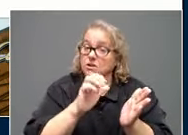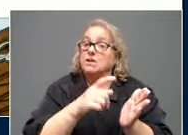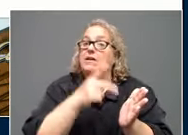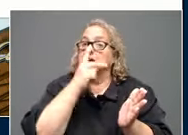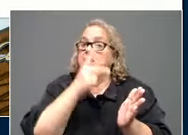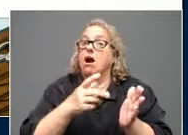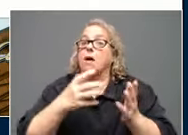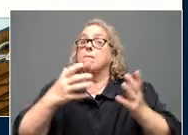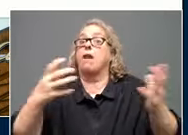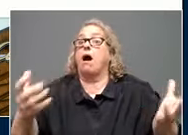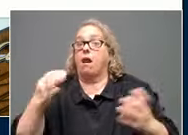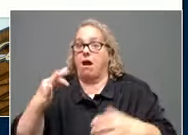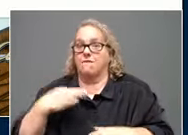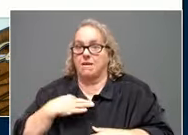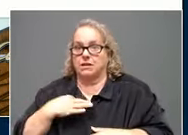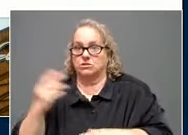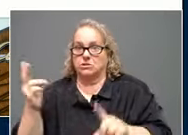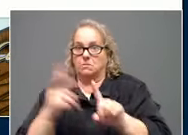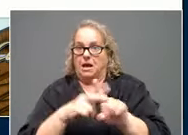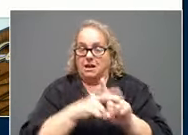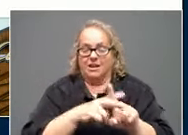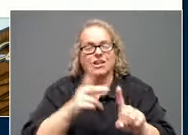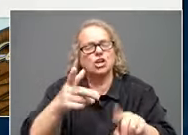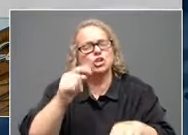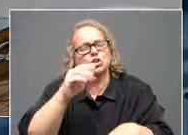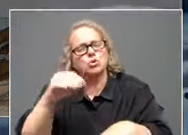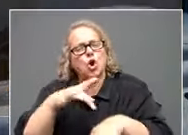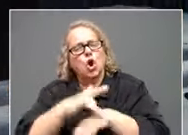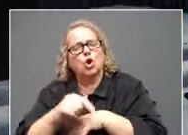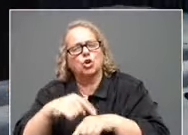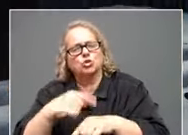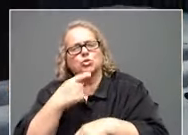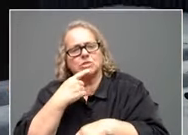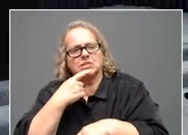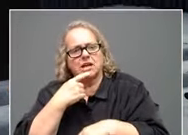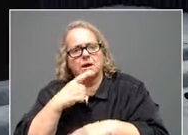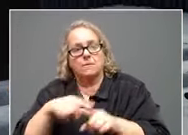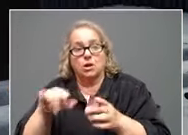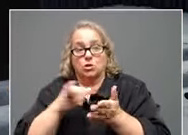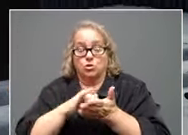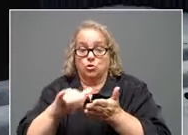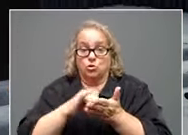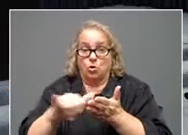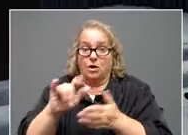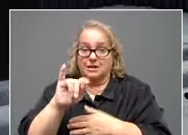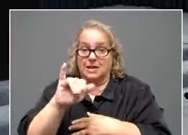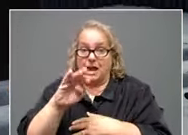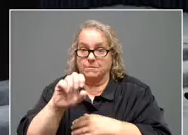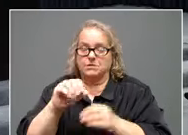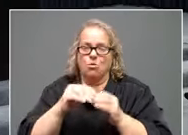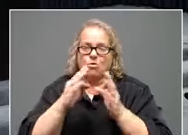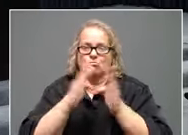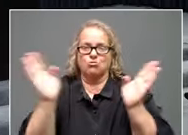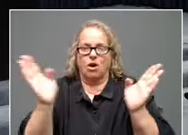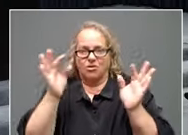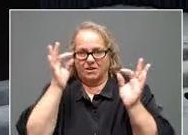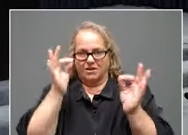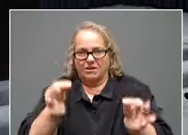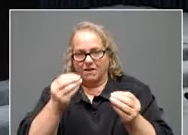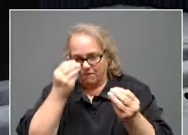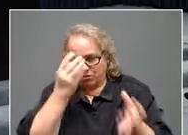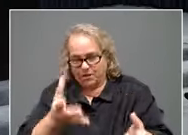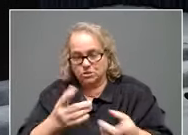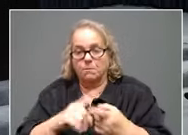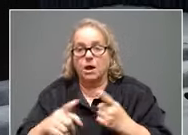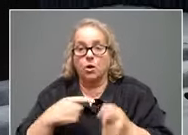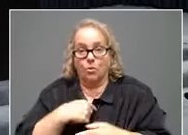are obviously, this is anecdotal. The New York Times is a little broader than that. But we think that